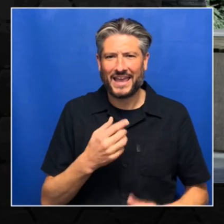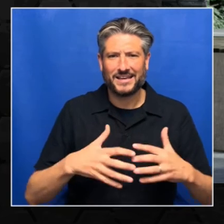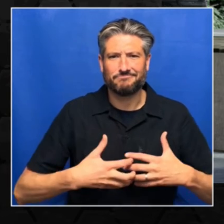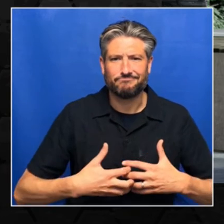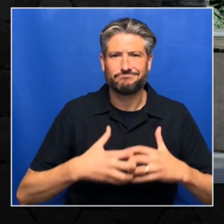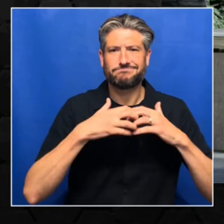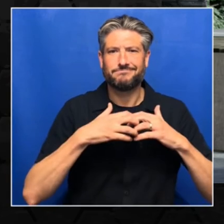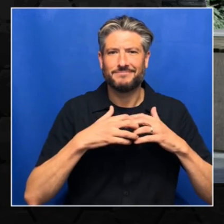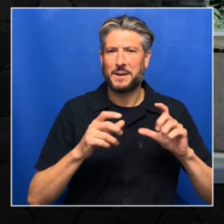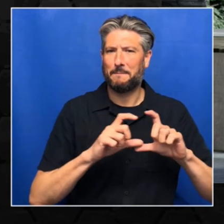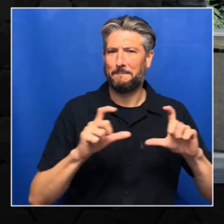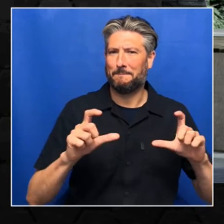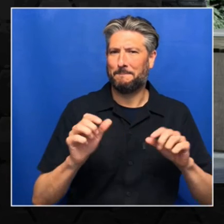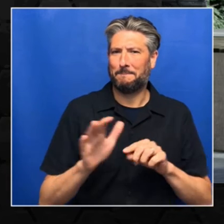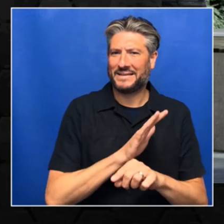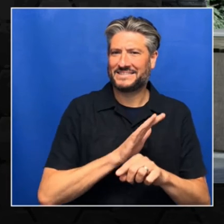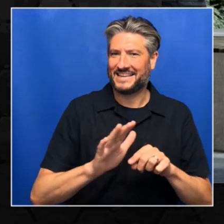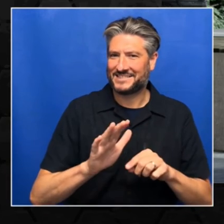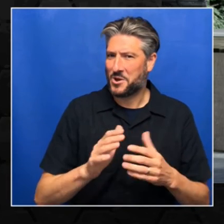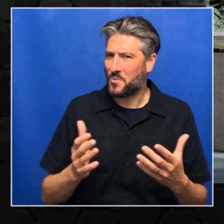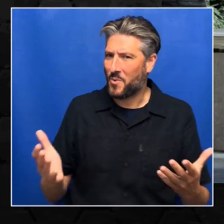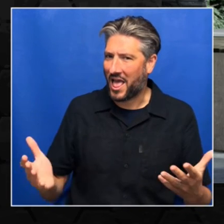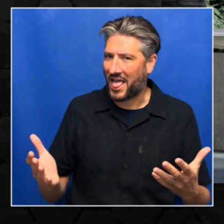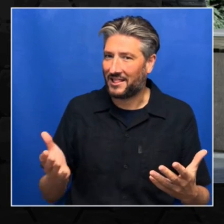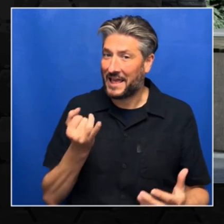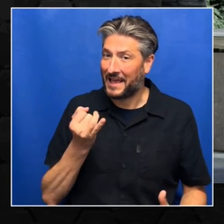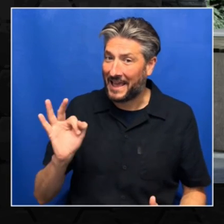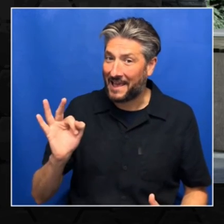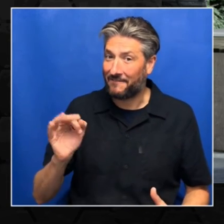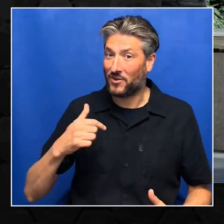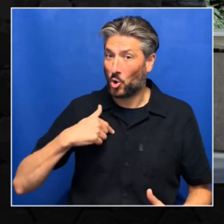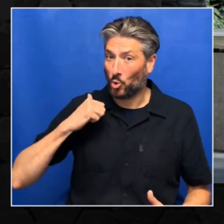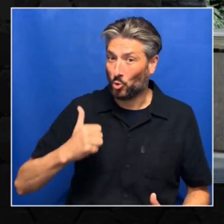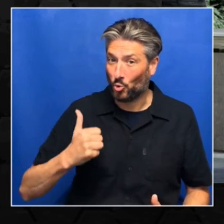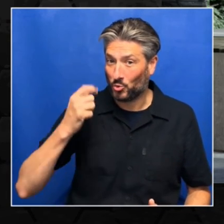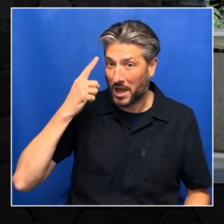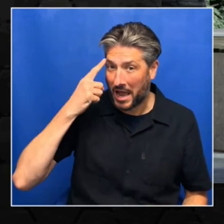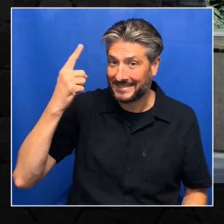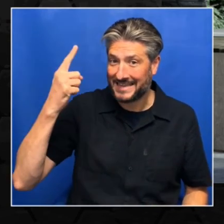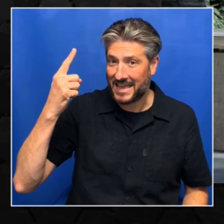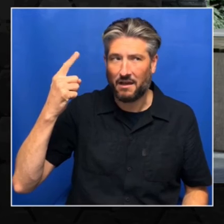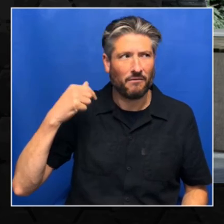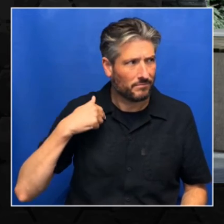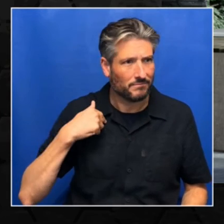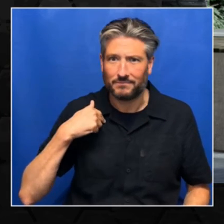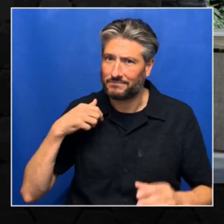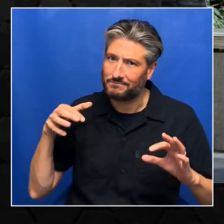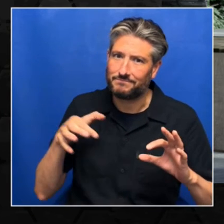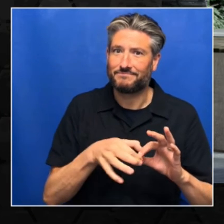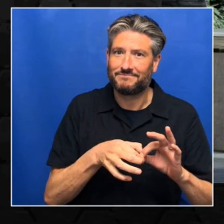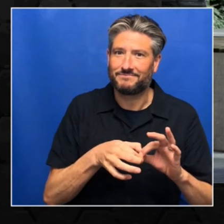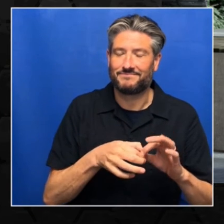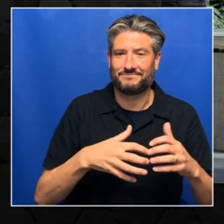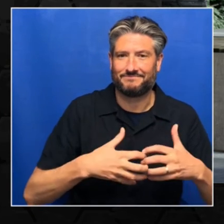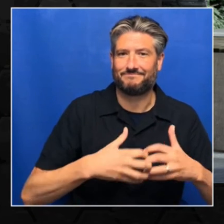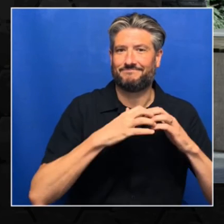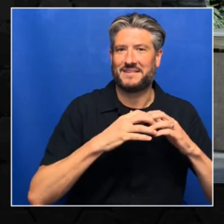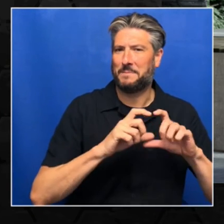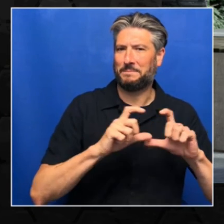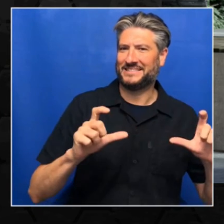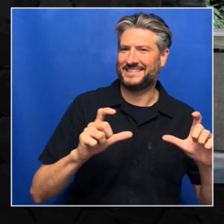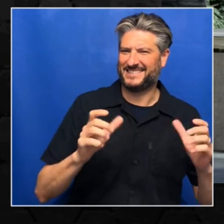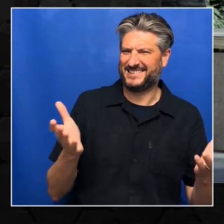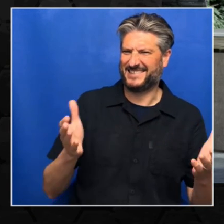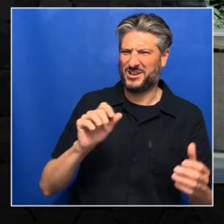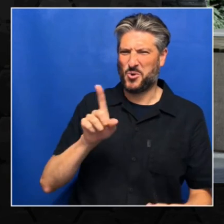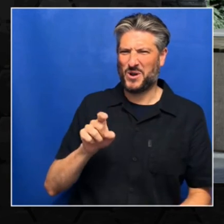have done that ourselves. Yeah. So machine learning is just a means of achieving your goals. So first of all, draw